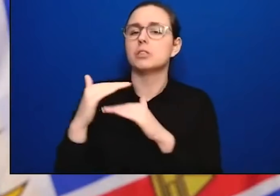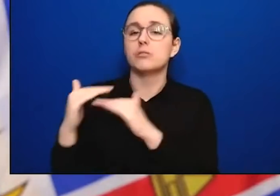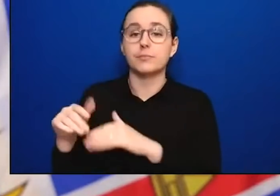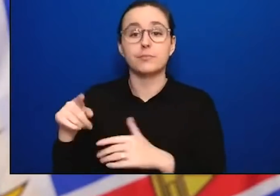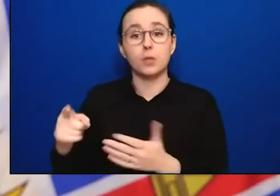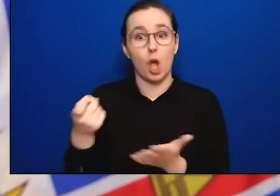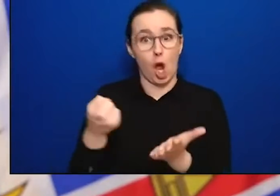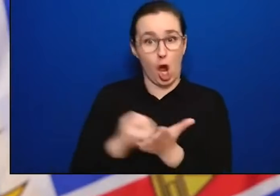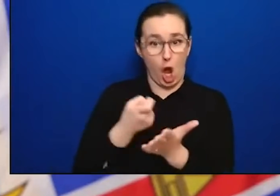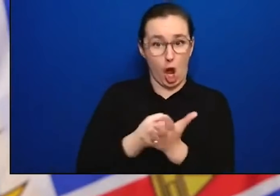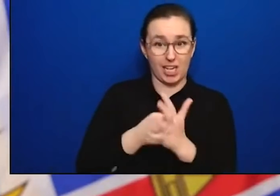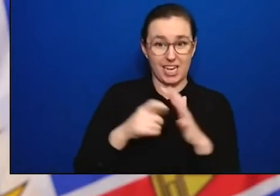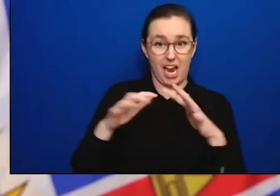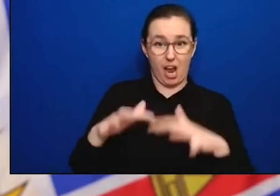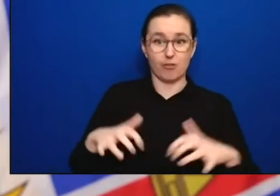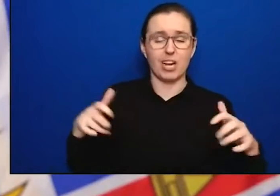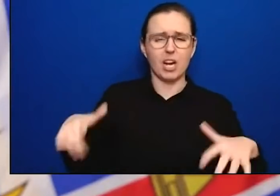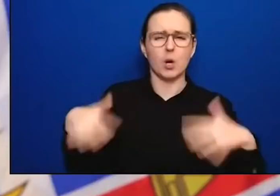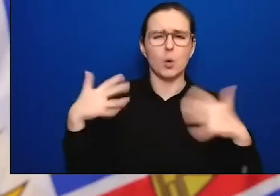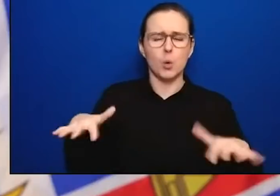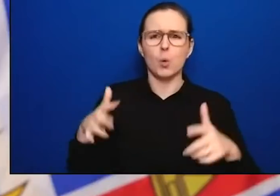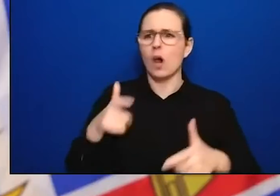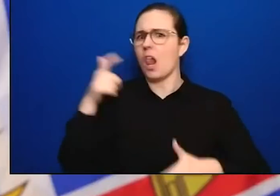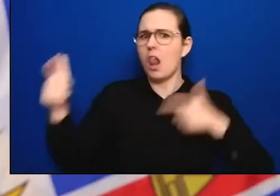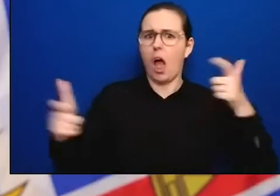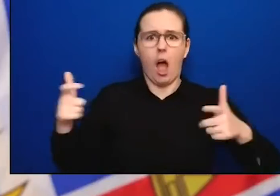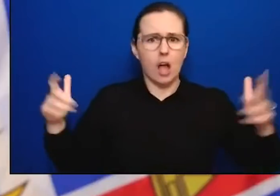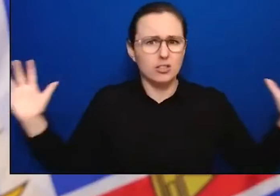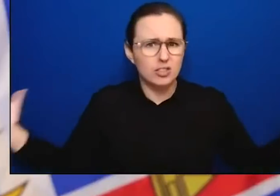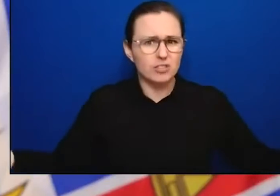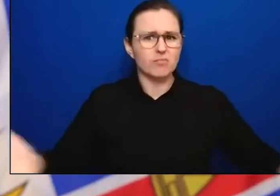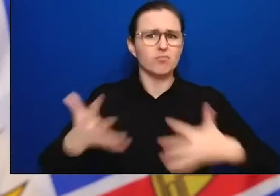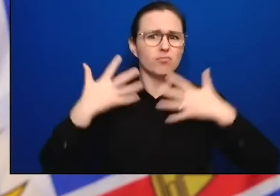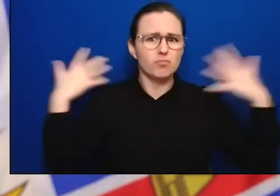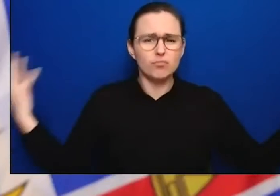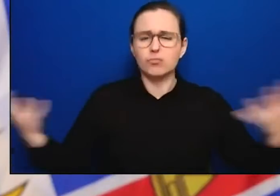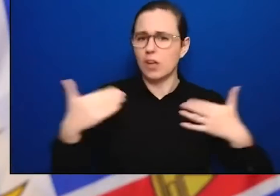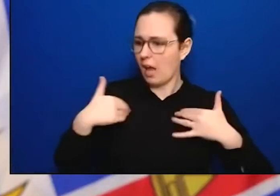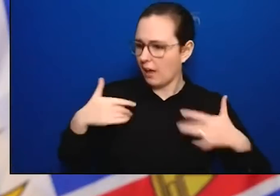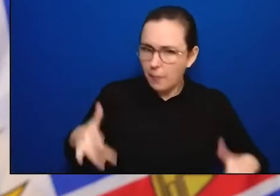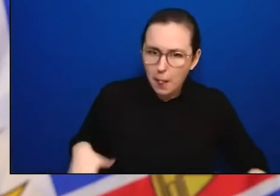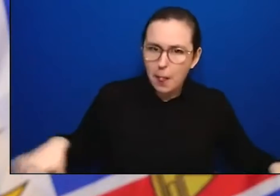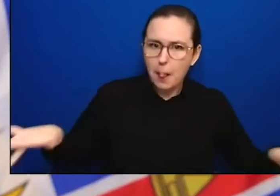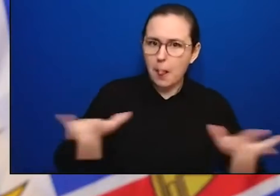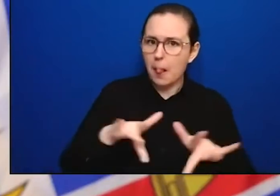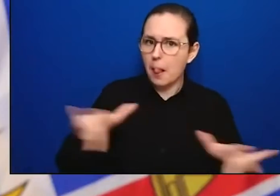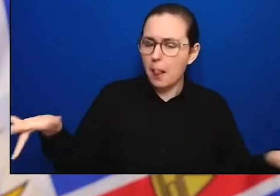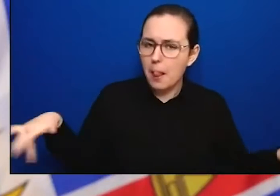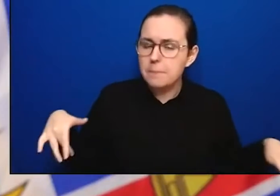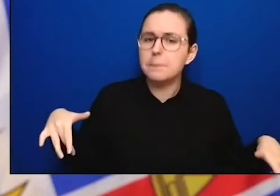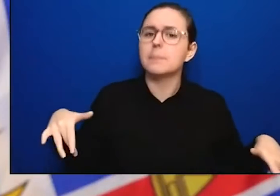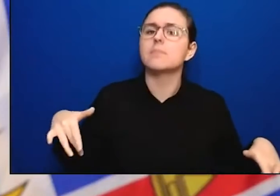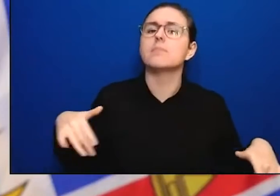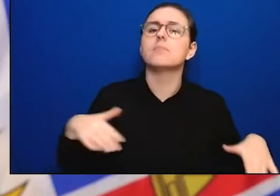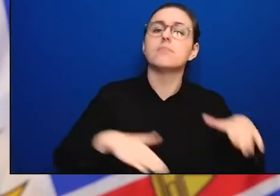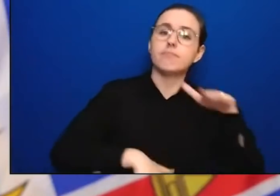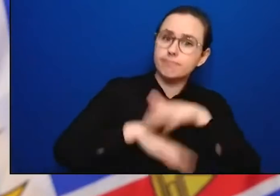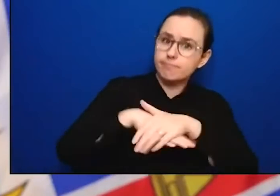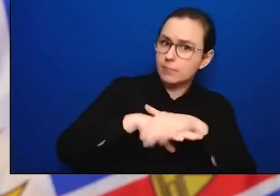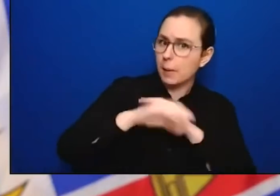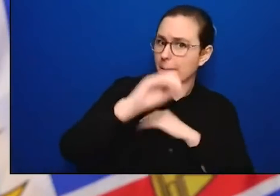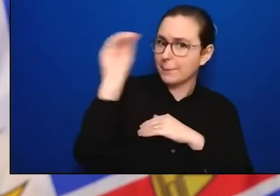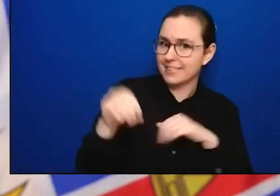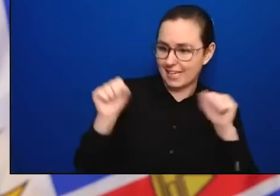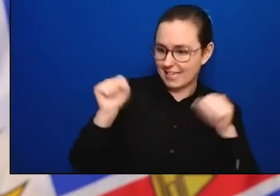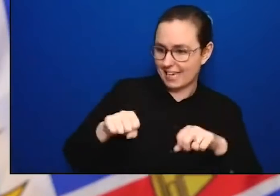mitigation things in lower risk settings. And so we look at a hockey arena. It's a much larger space. There's lots of ventilation.